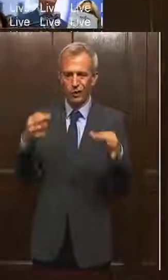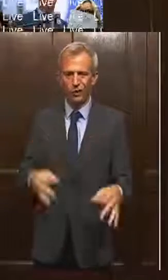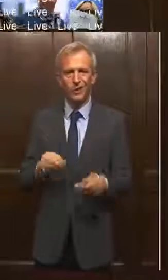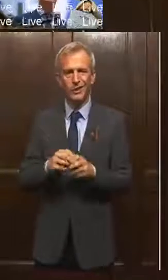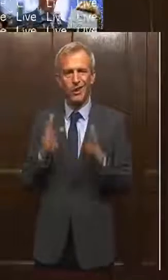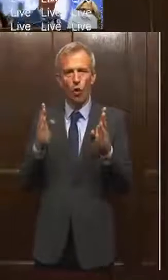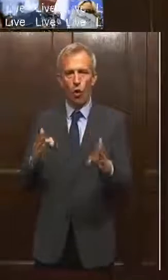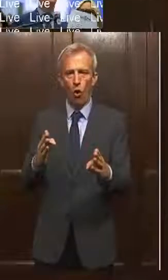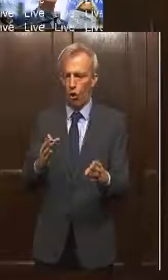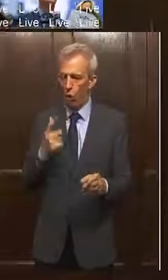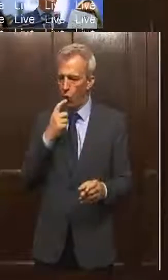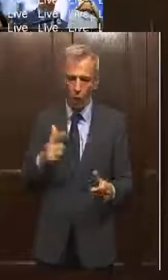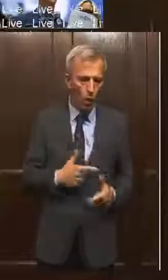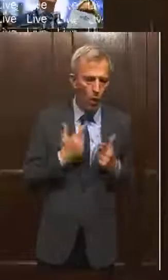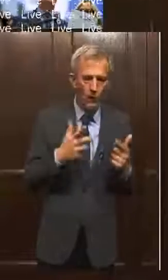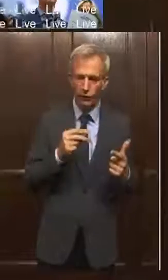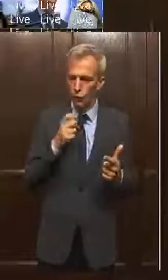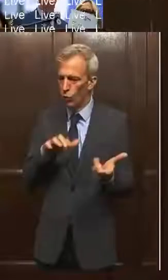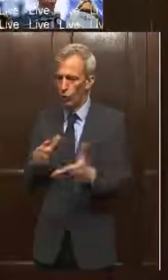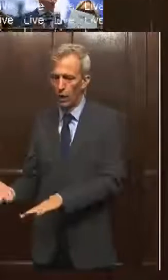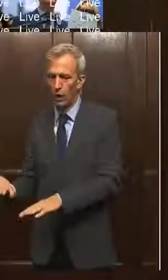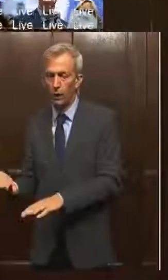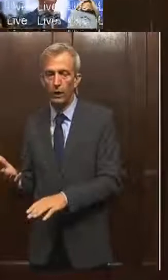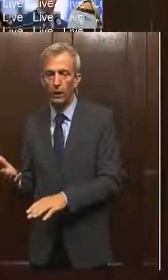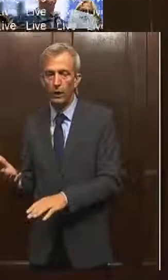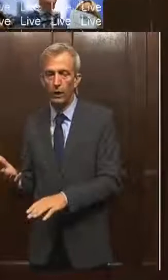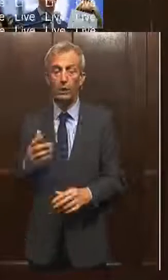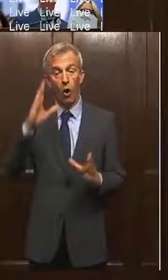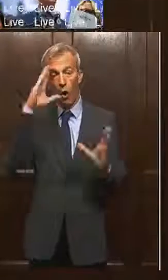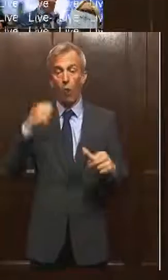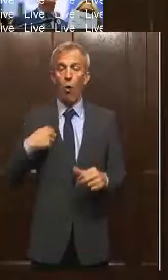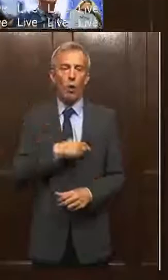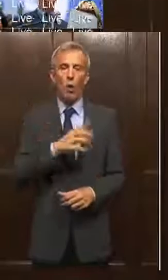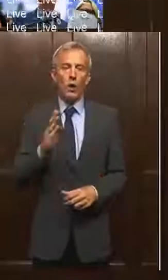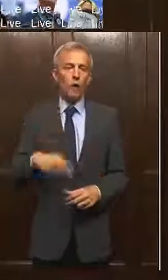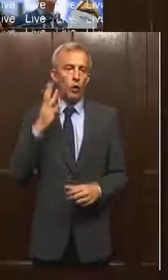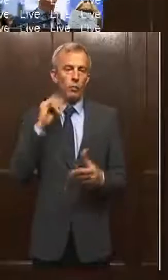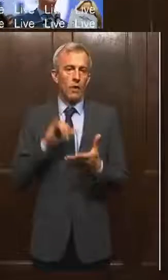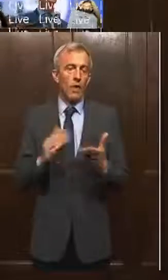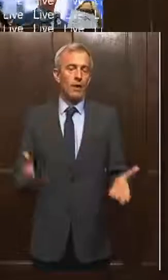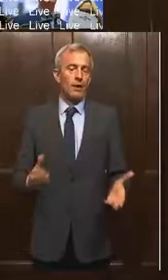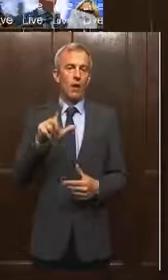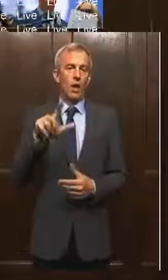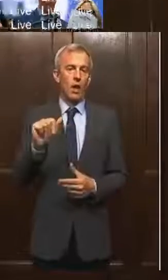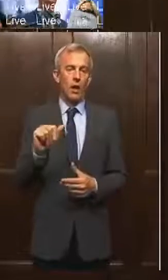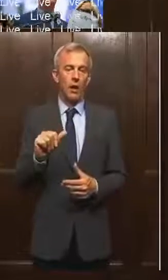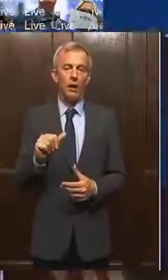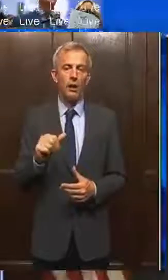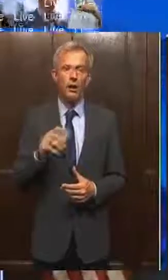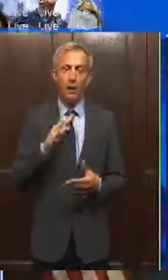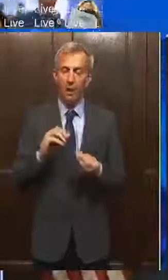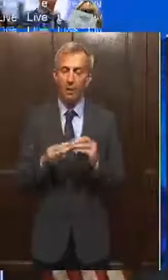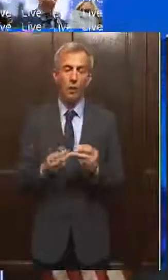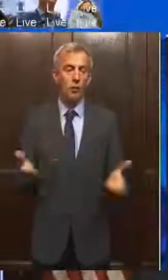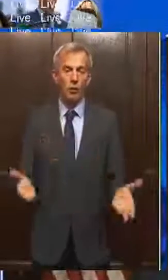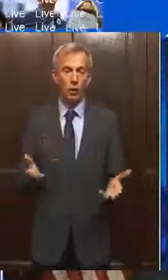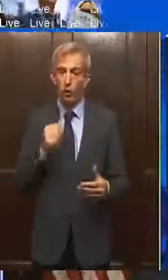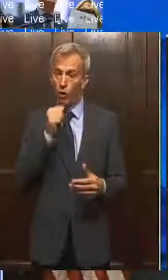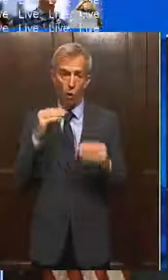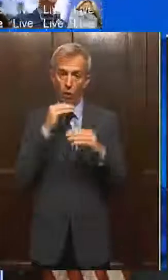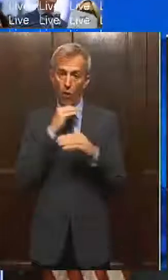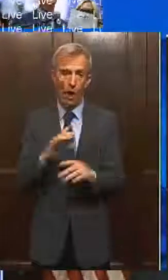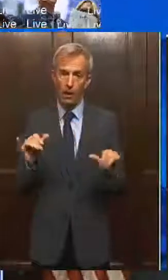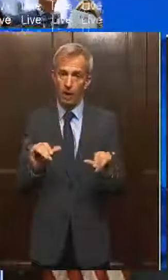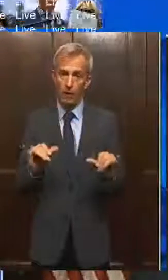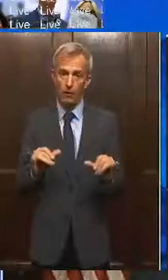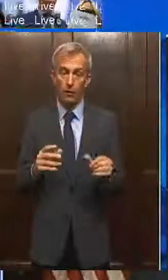yet. And I hope that we never do through our continued work. And the numbers don't lie here either. In our general emergency hospitals, we